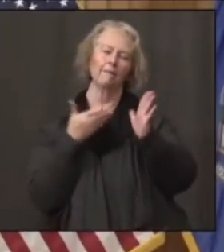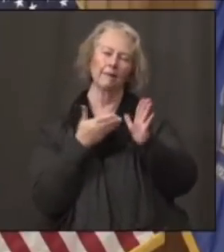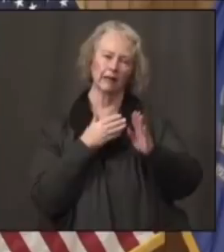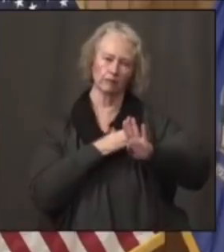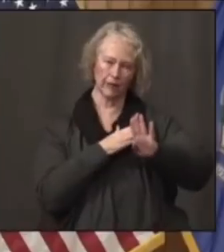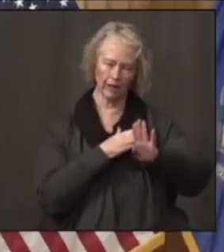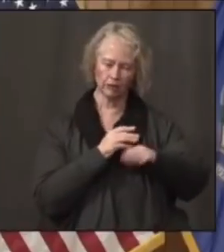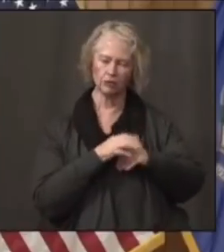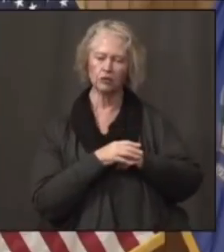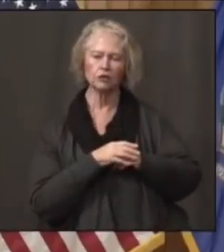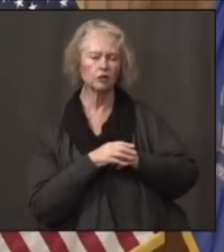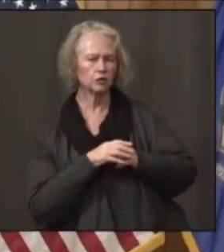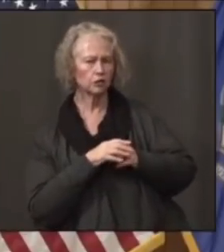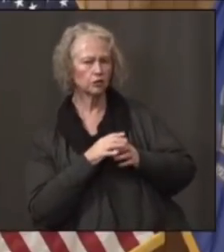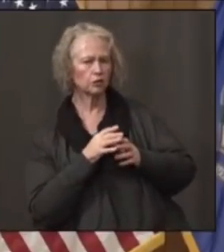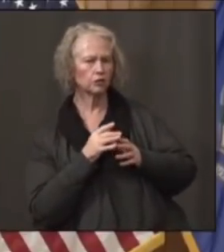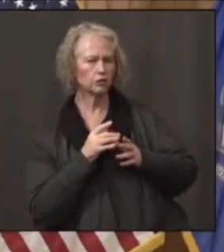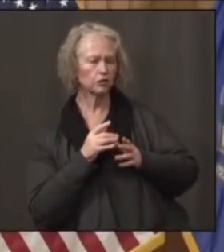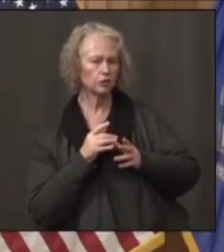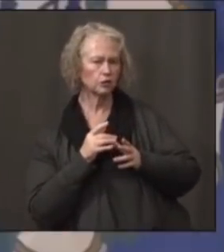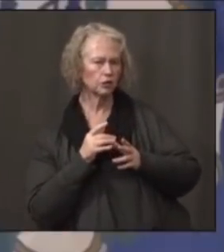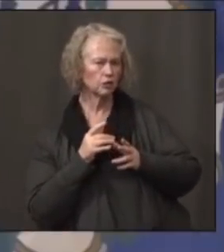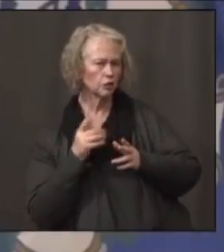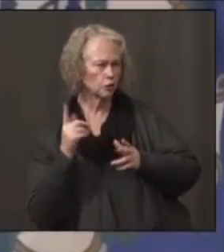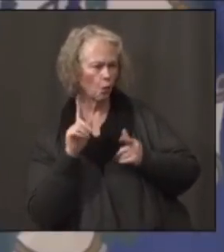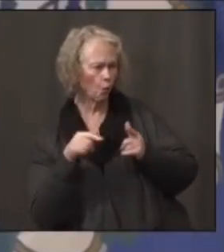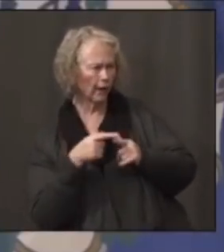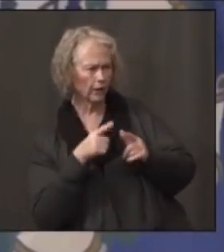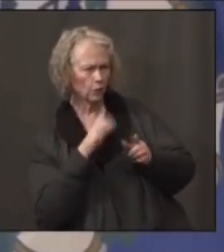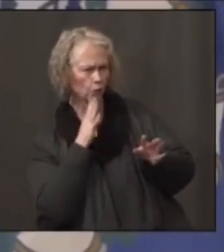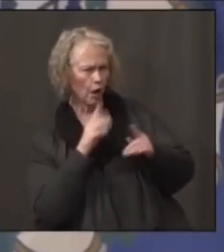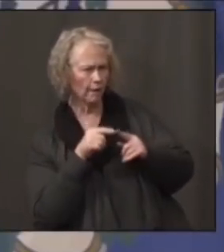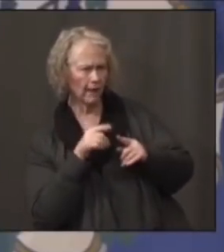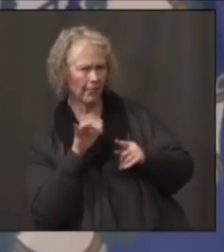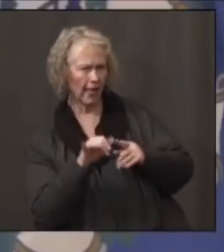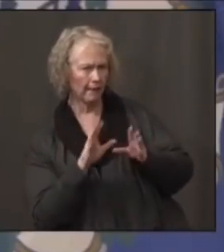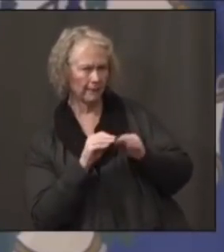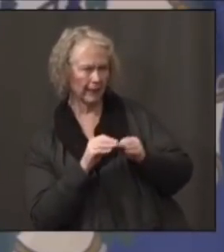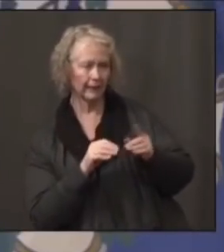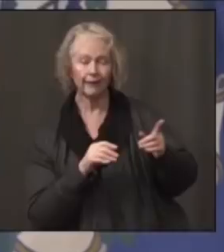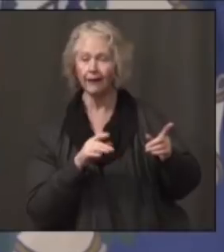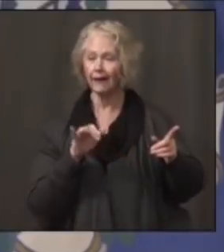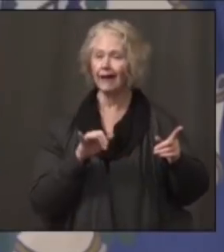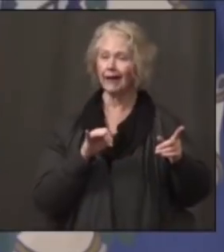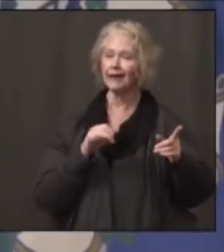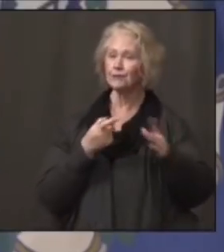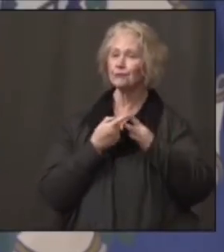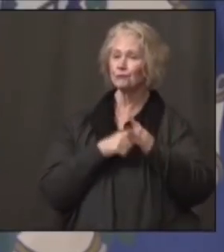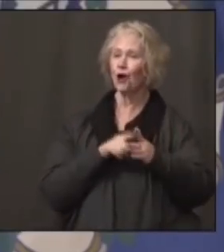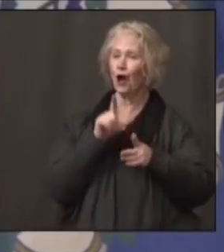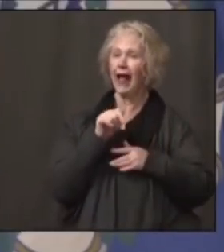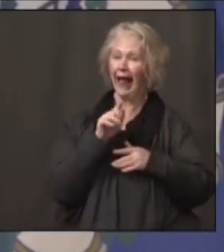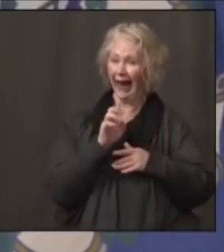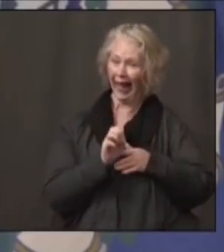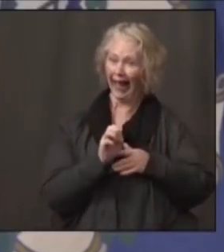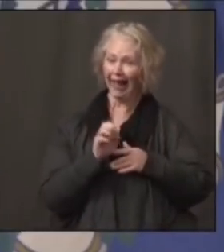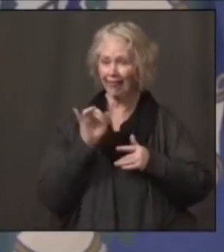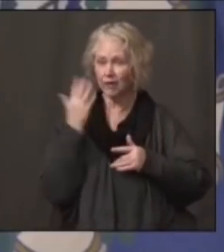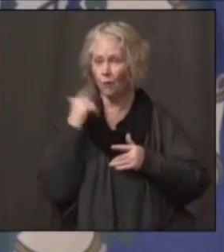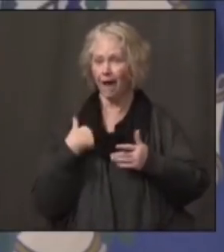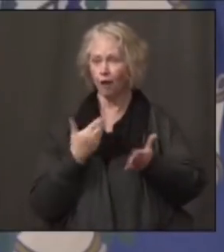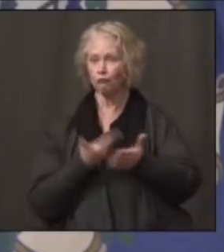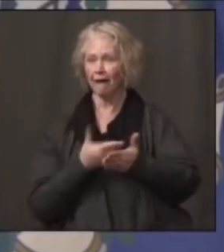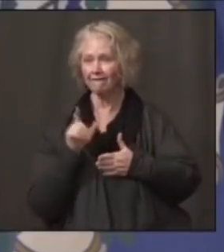take, sir? It got going a little late, which is why I was a little late, and I left a little early. But I was there